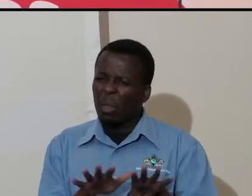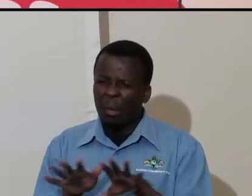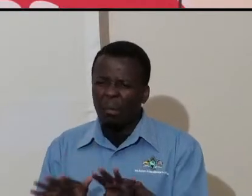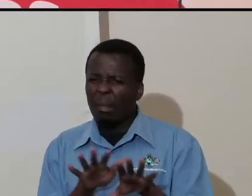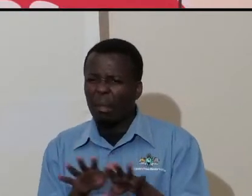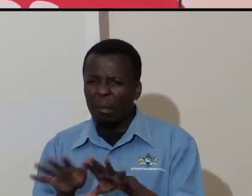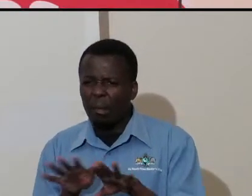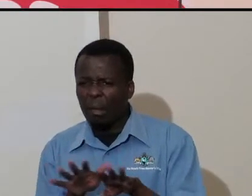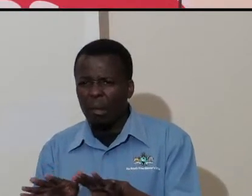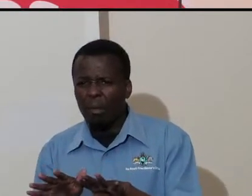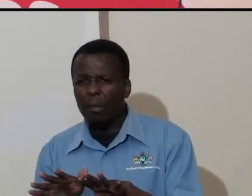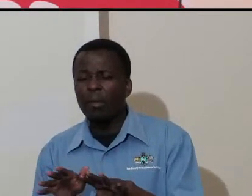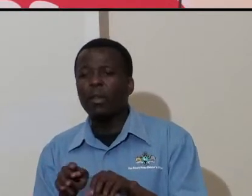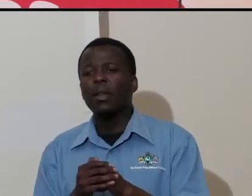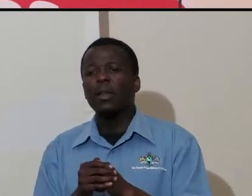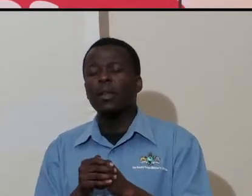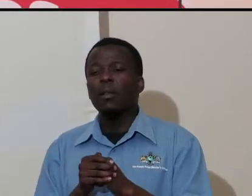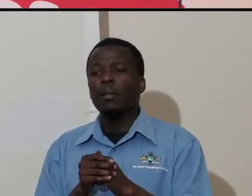to achieve the